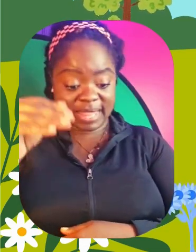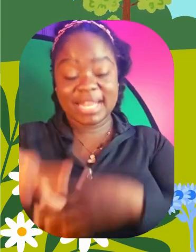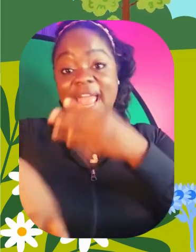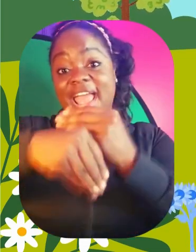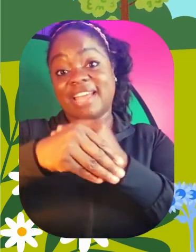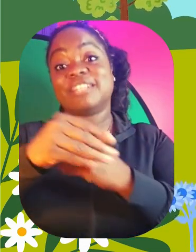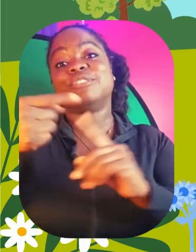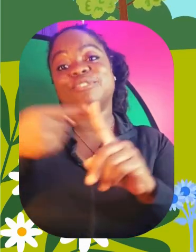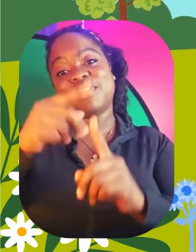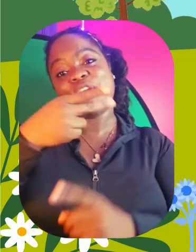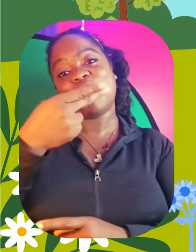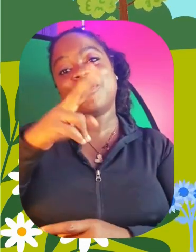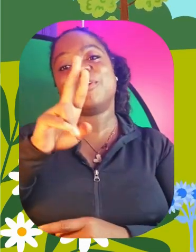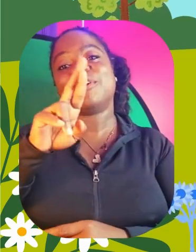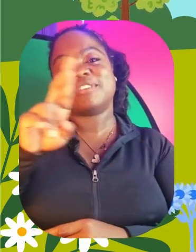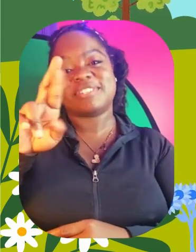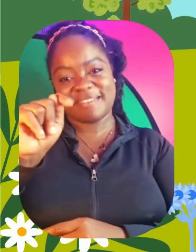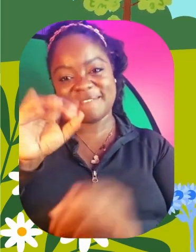Hurt Family community.